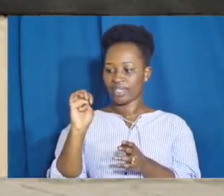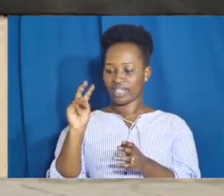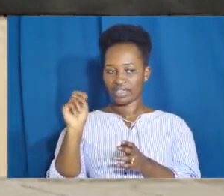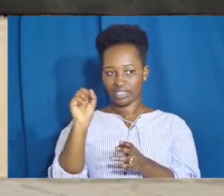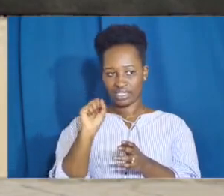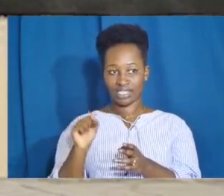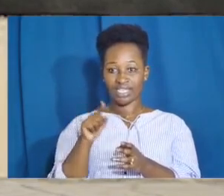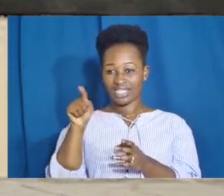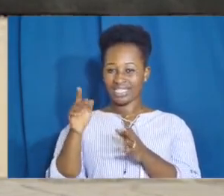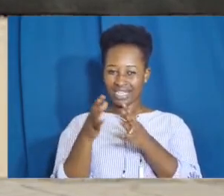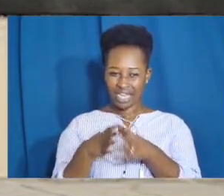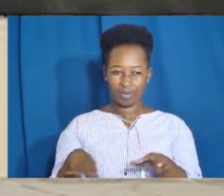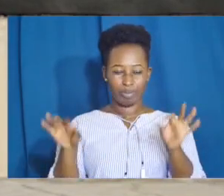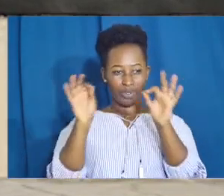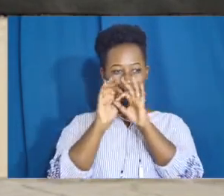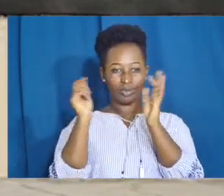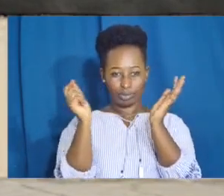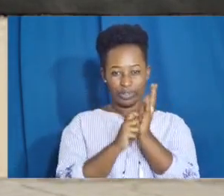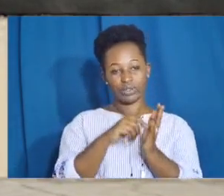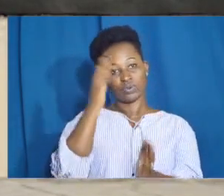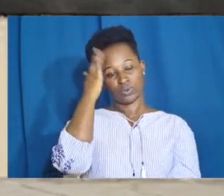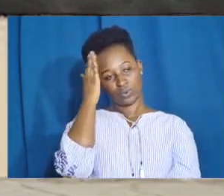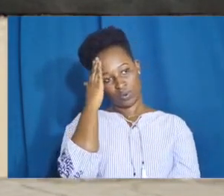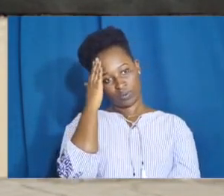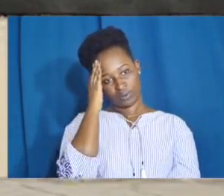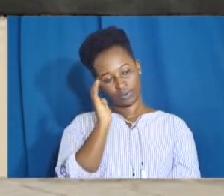This is an important point to note.